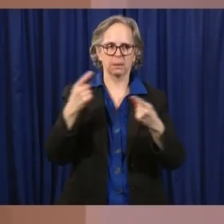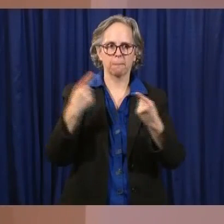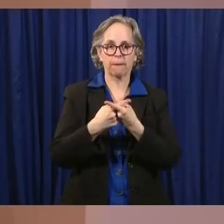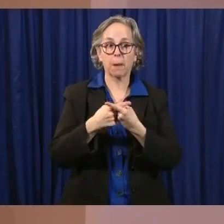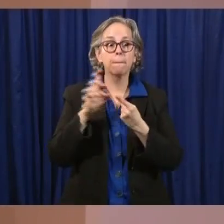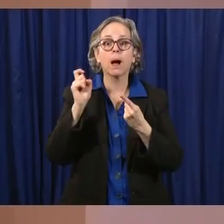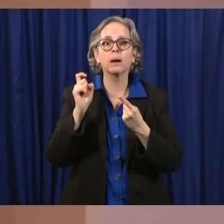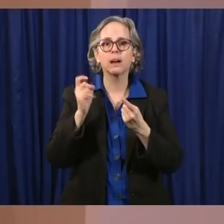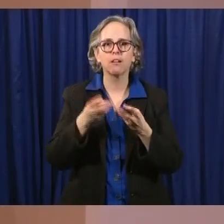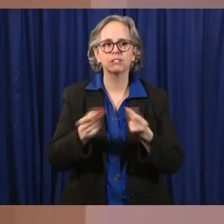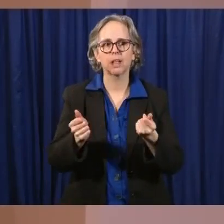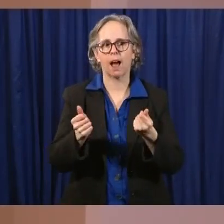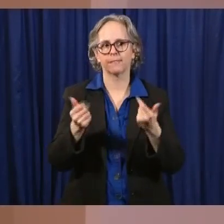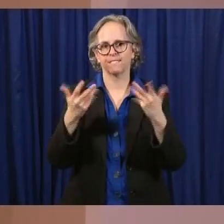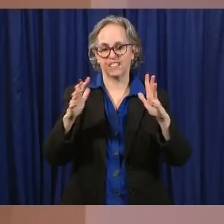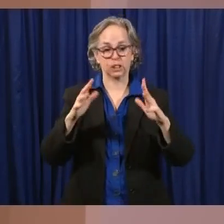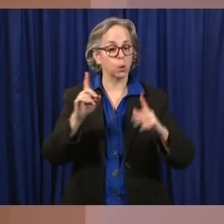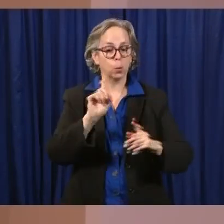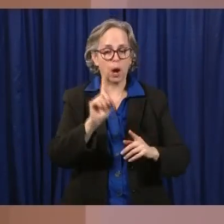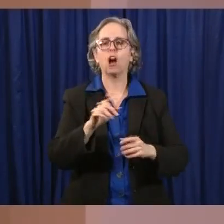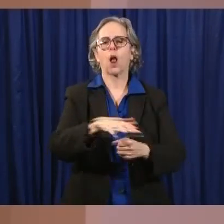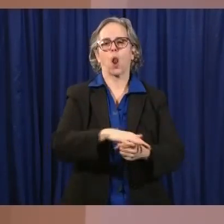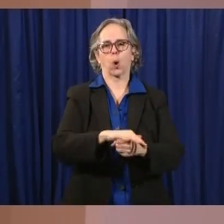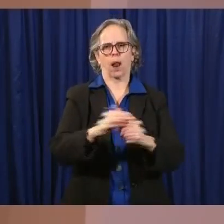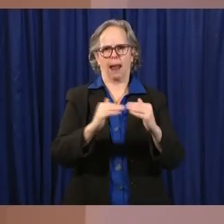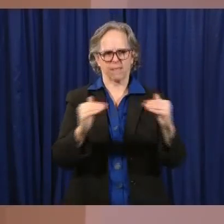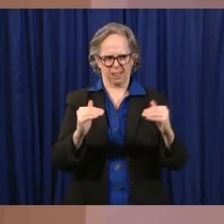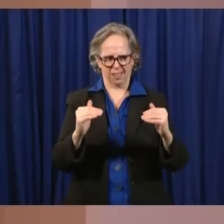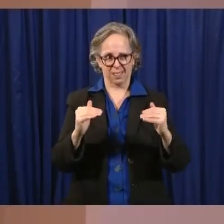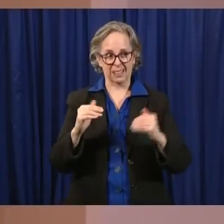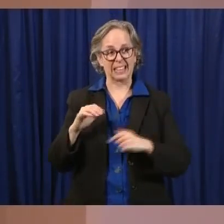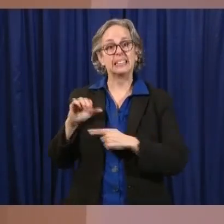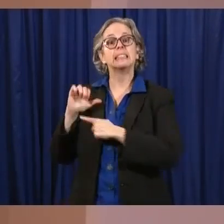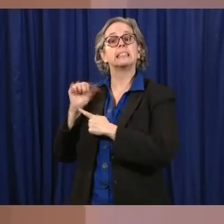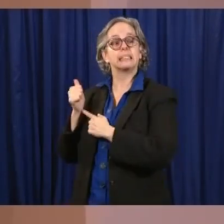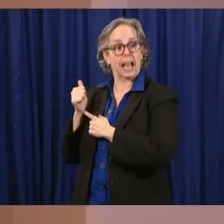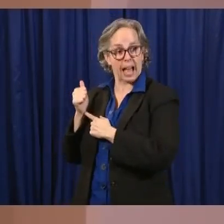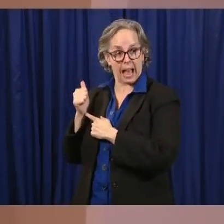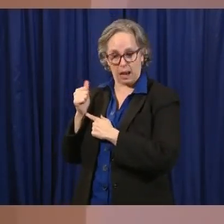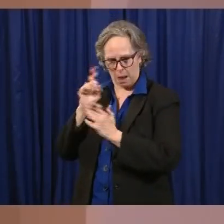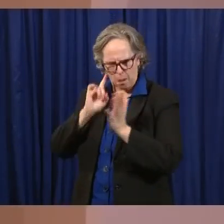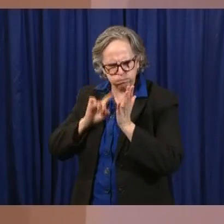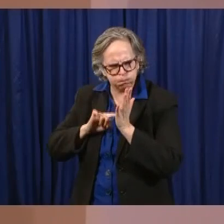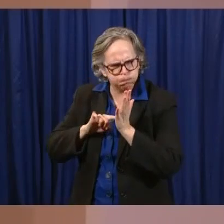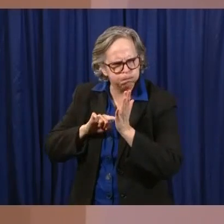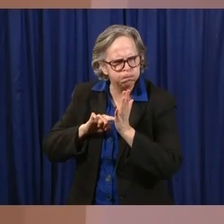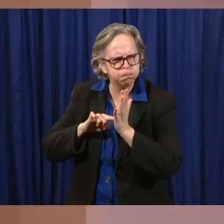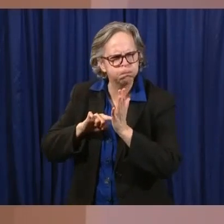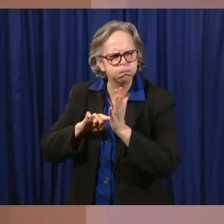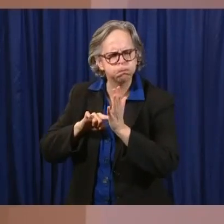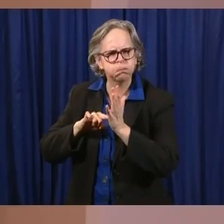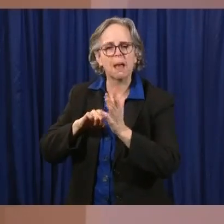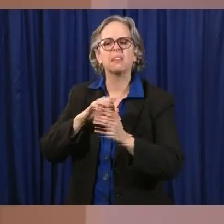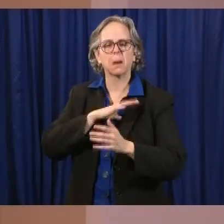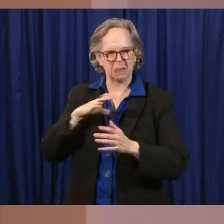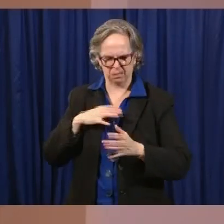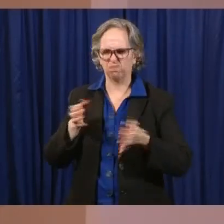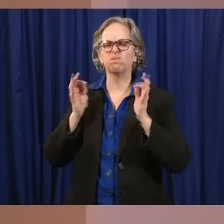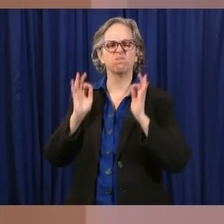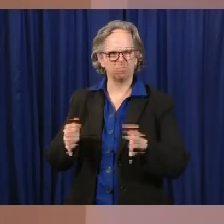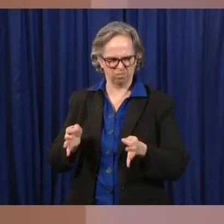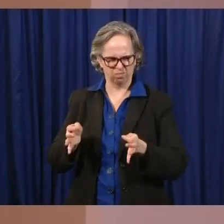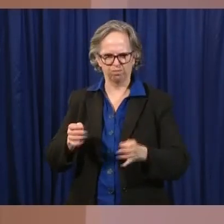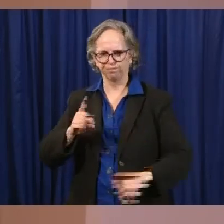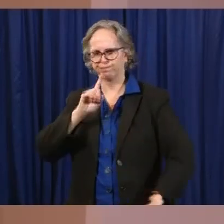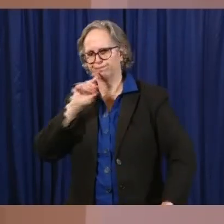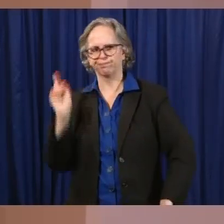didn't need to make a ruling, and then there were 10 that were investigated where the commission did rule, and examples